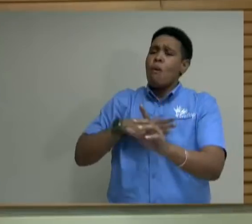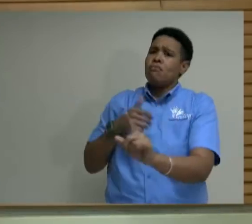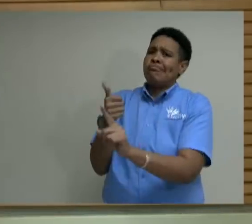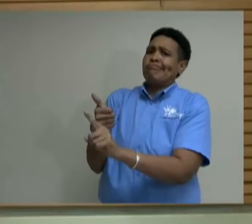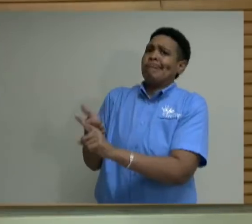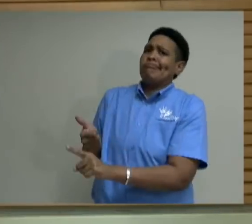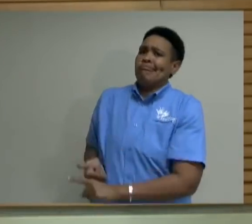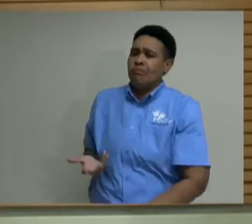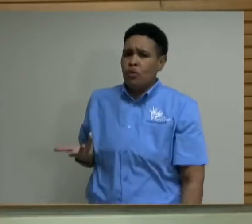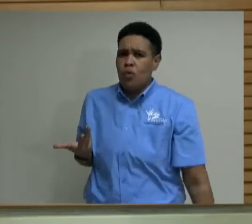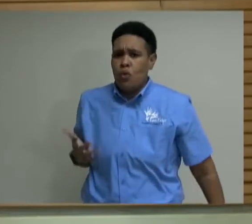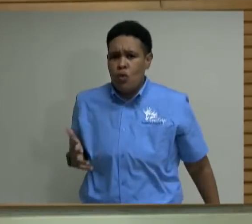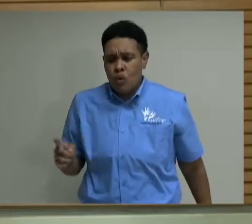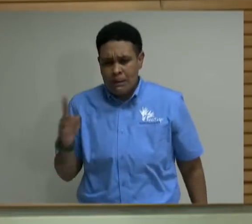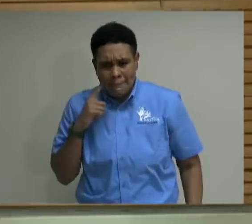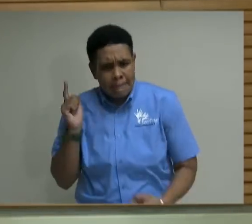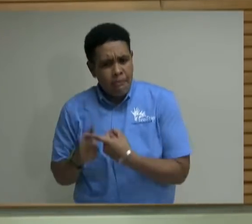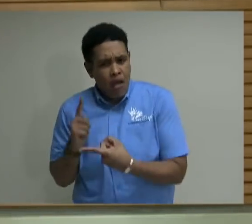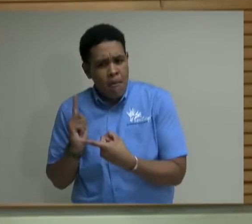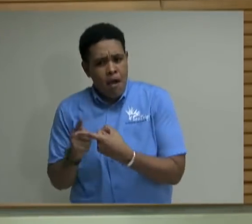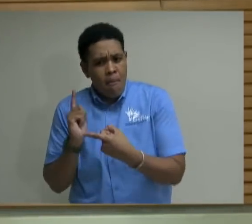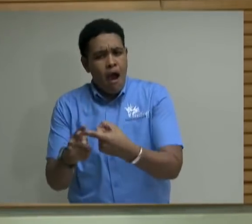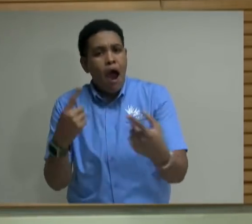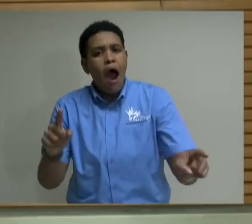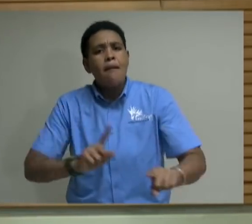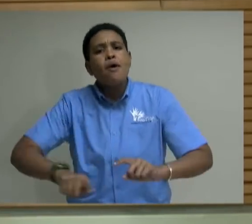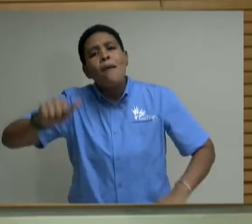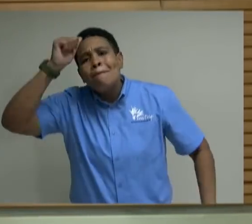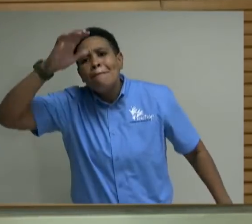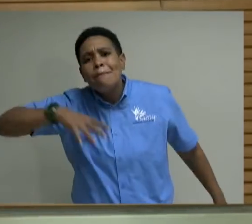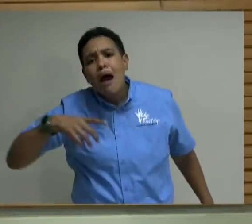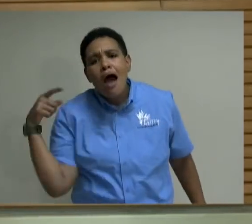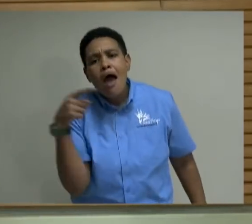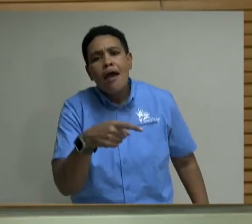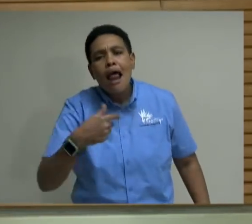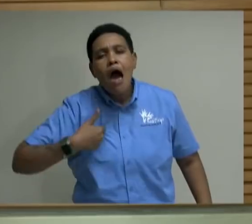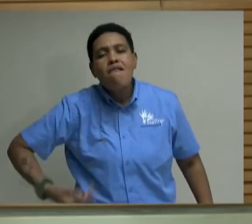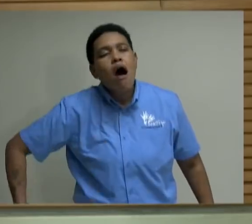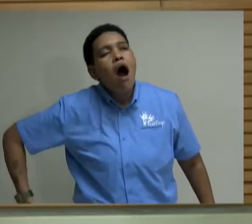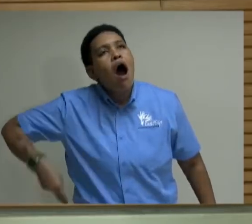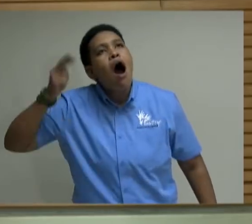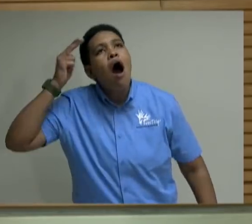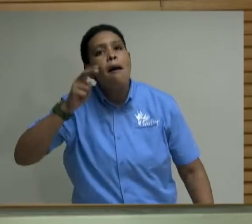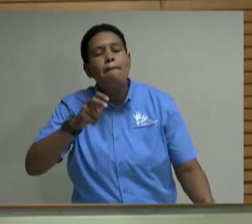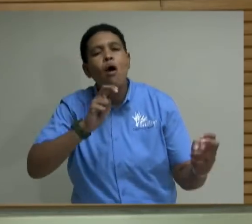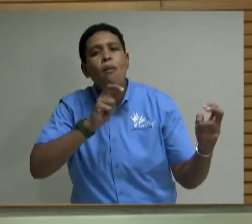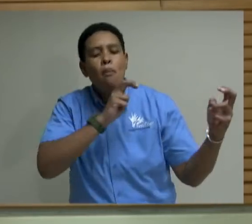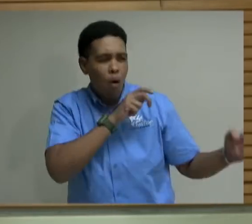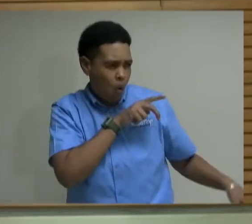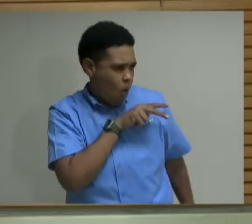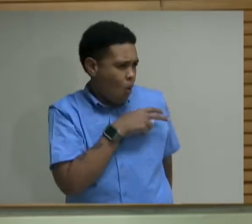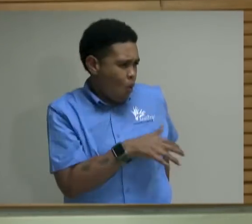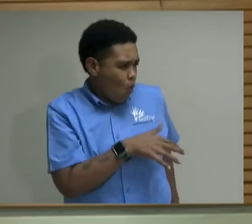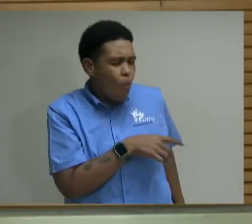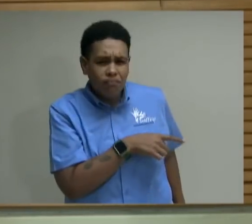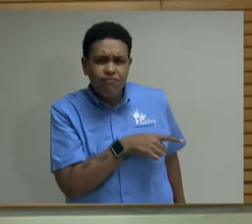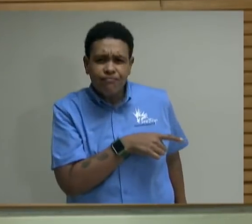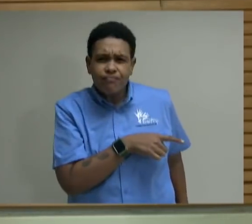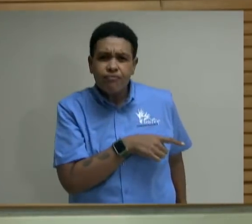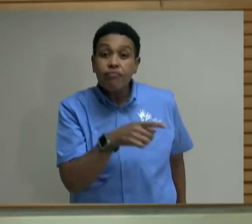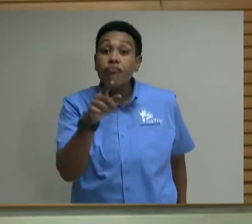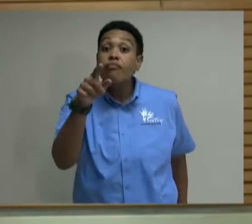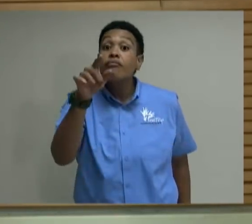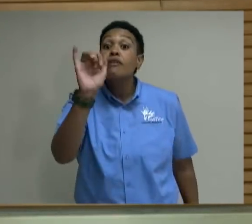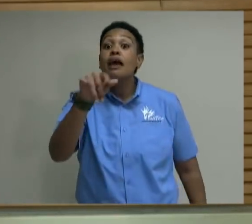positive cases. But then men had the highest fatality rates, and